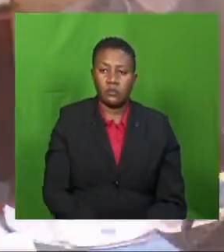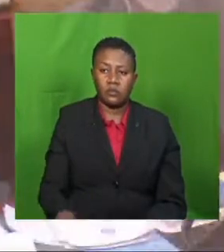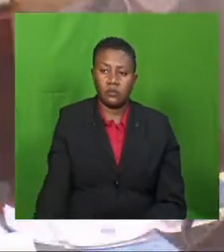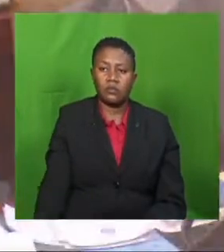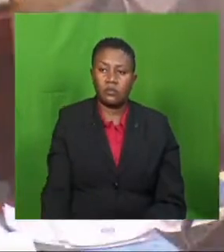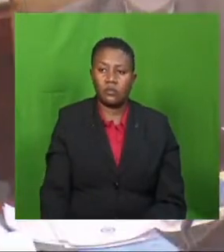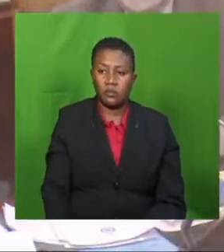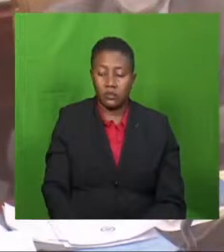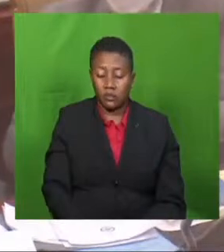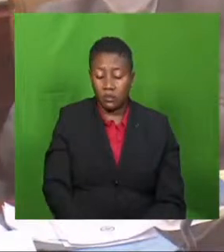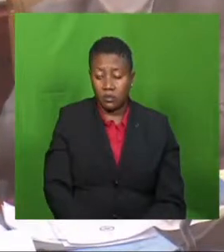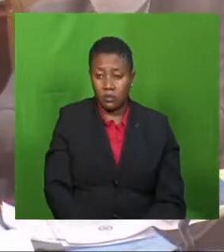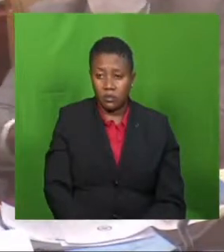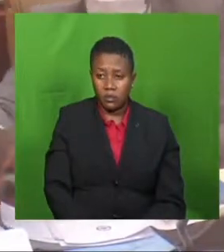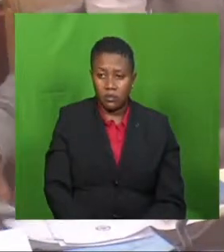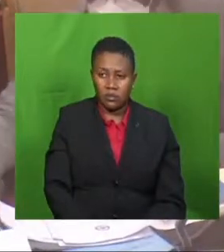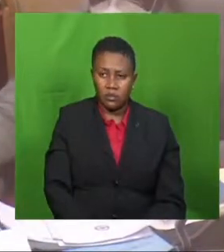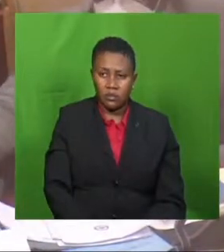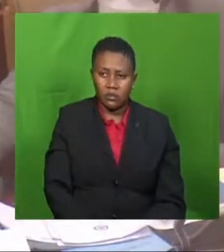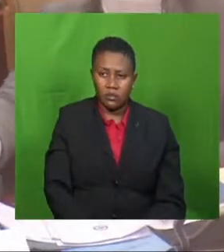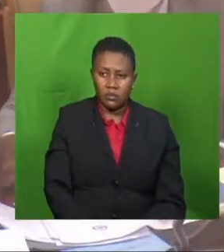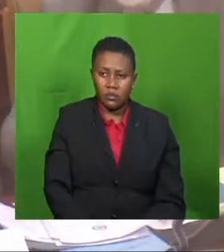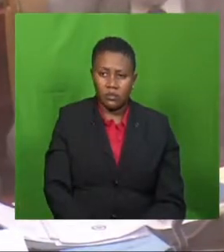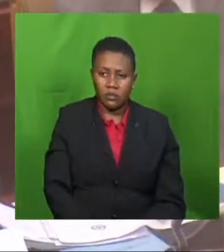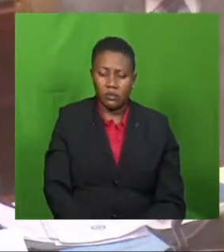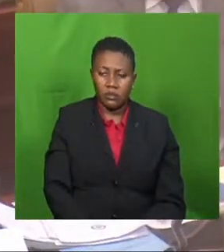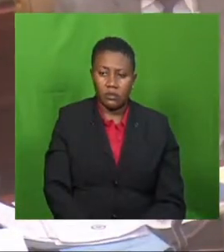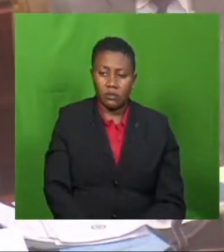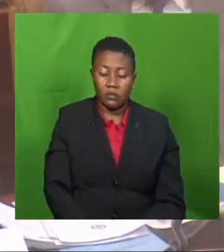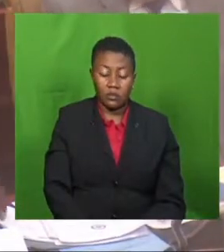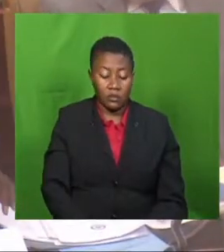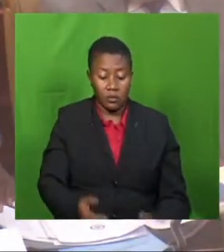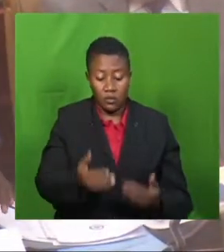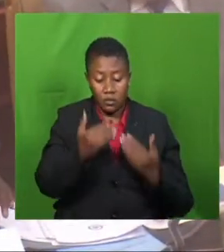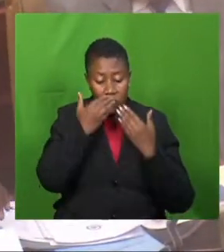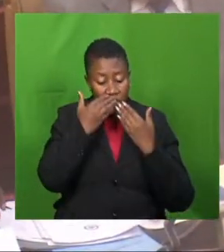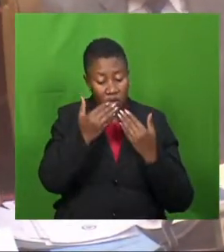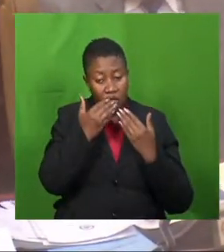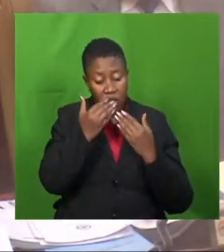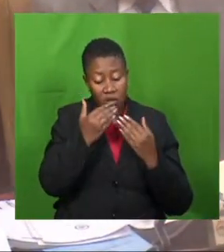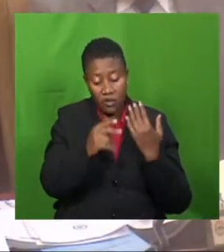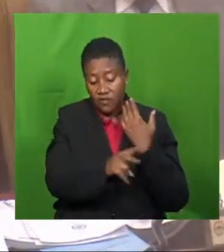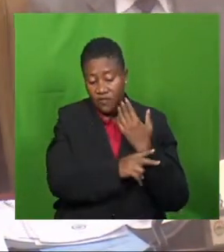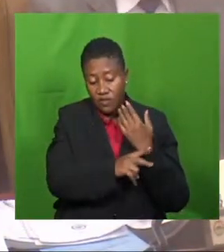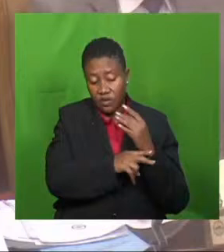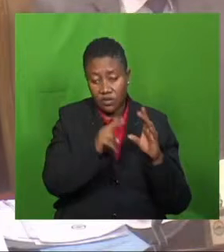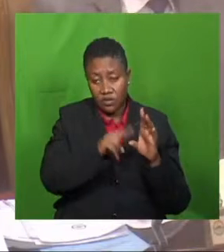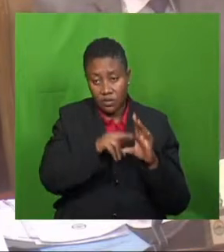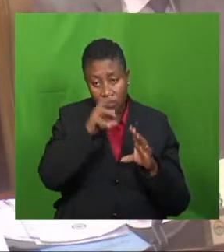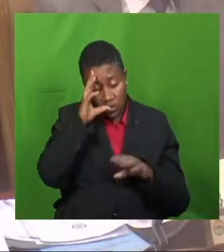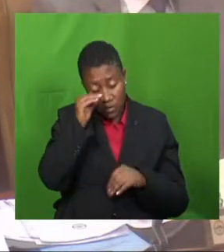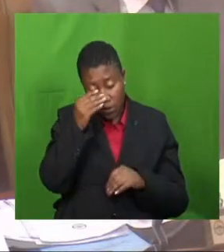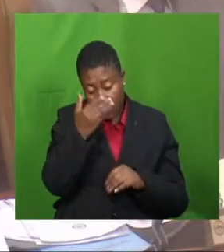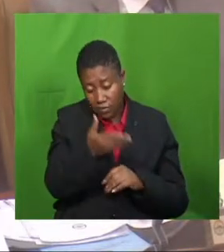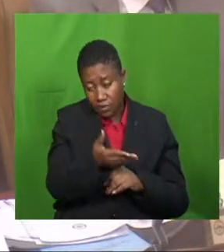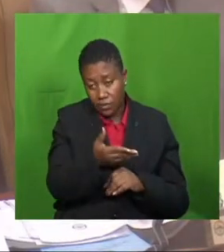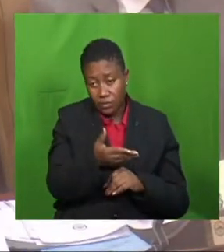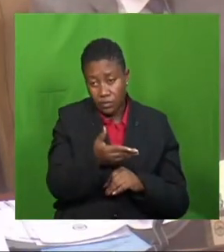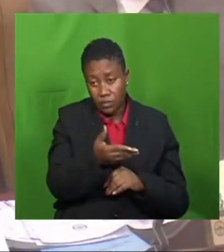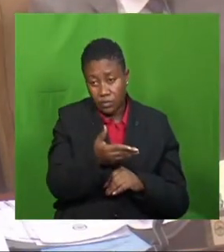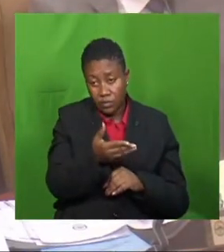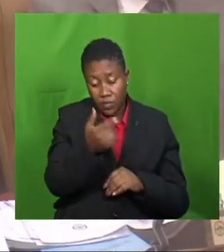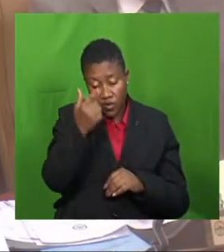Mr. Speaker, let me thank the Vice Chairman of the